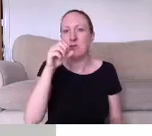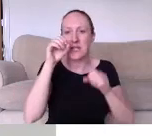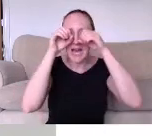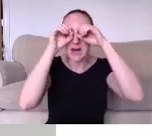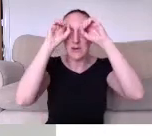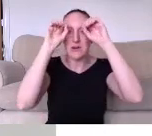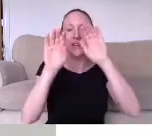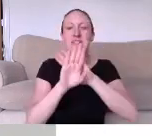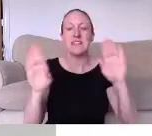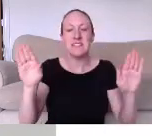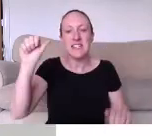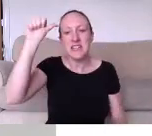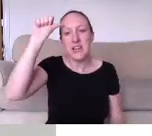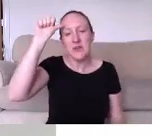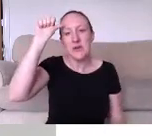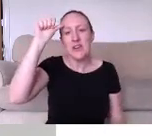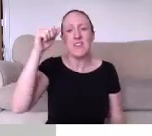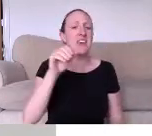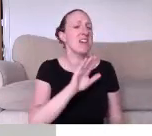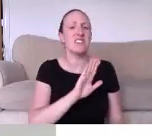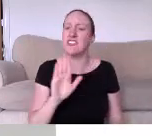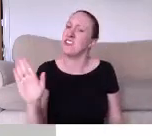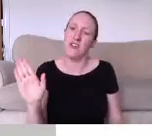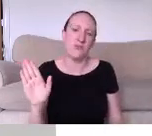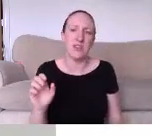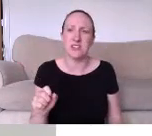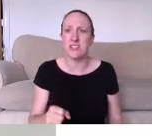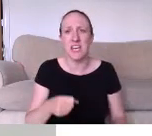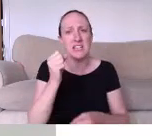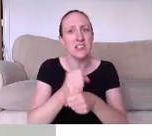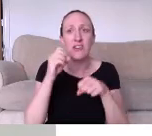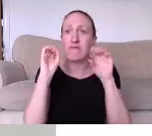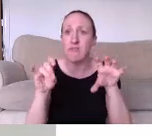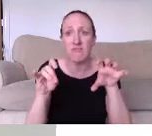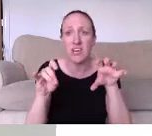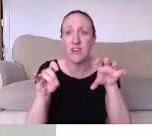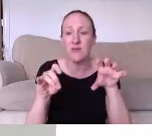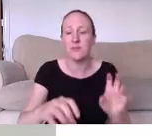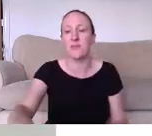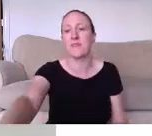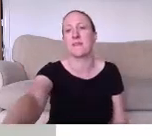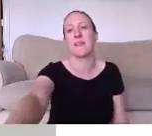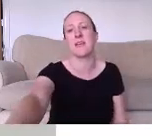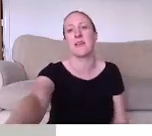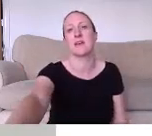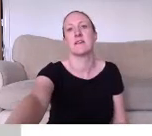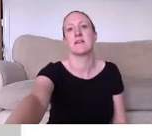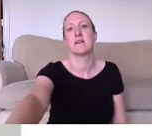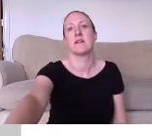Silly old owl, doesn't he know there's no such thing as a Gruffalo?